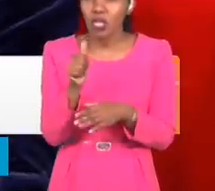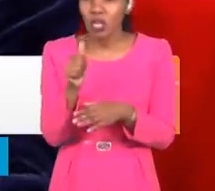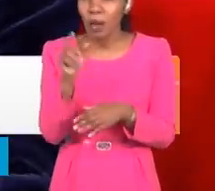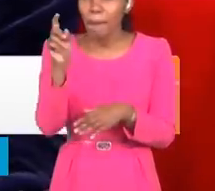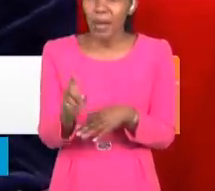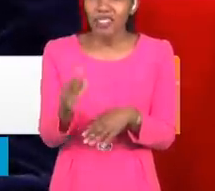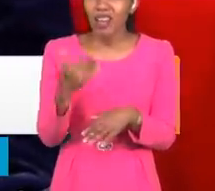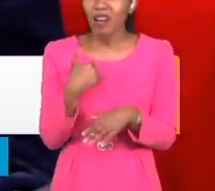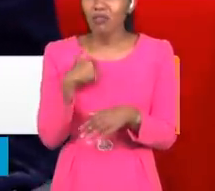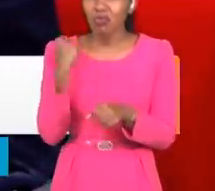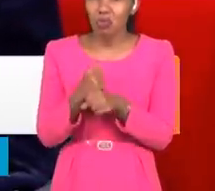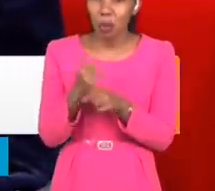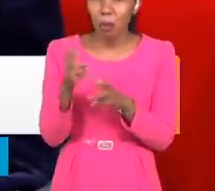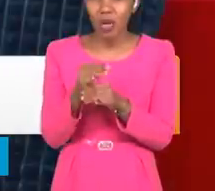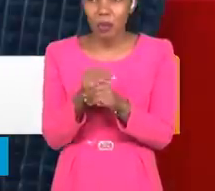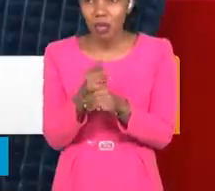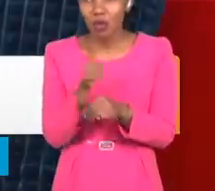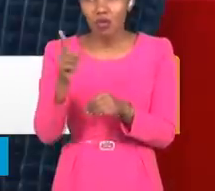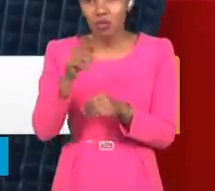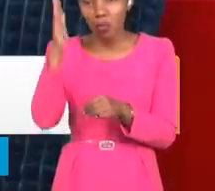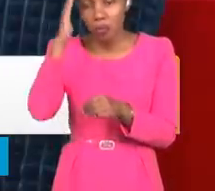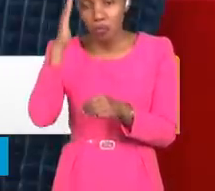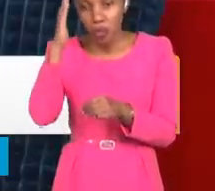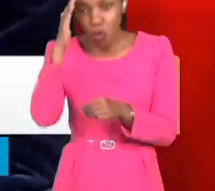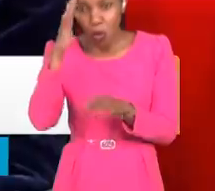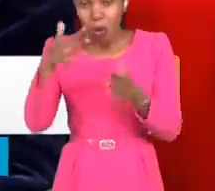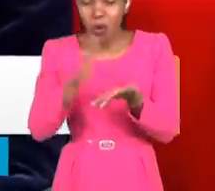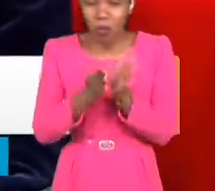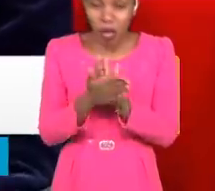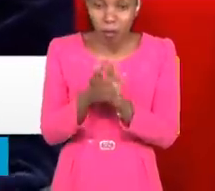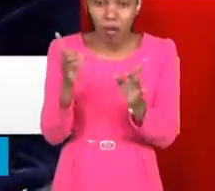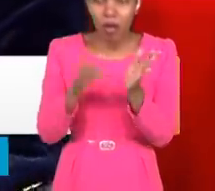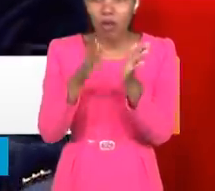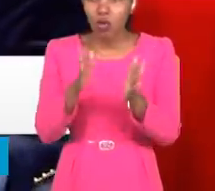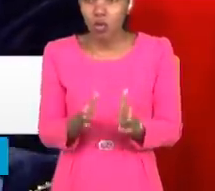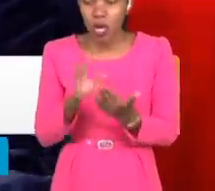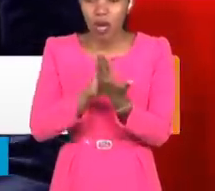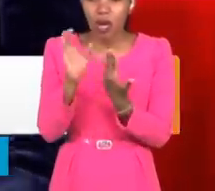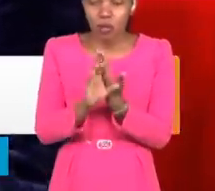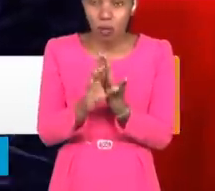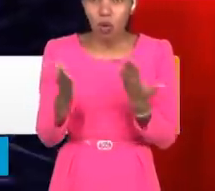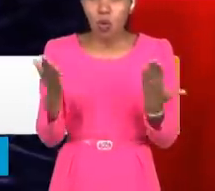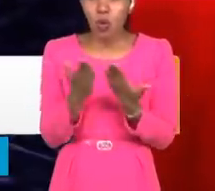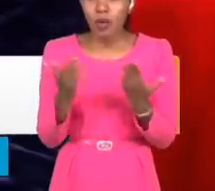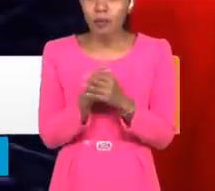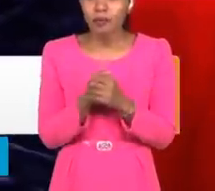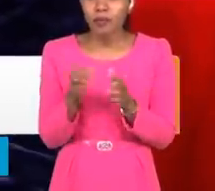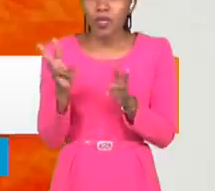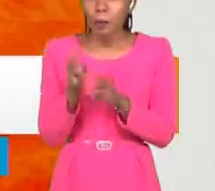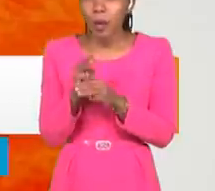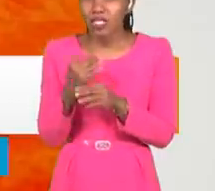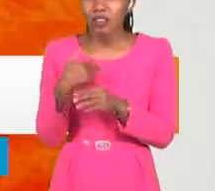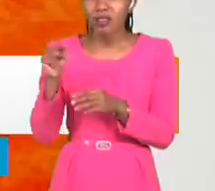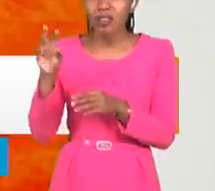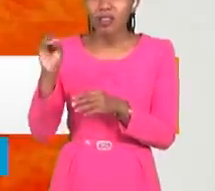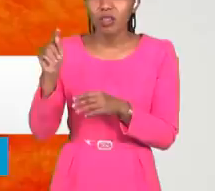a must like you have to do mathematics for you to be a doctor, to be... Yeah. It's a hands-on curriculum whereby where the kid... Where maths on a note. Yes. I